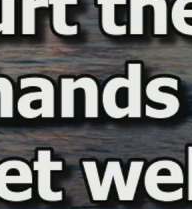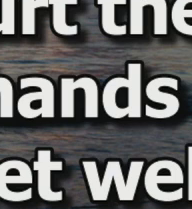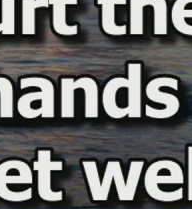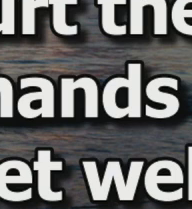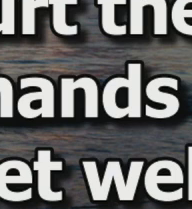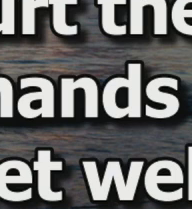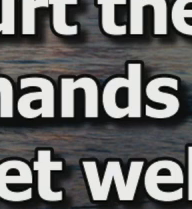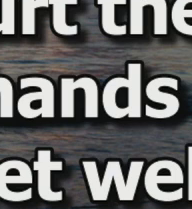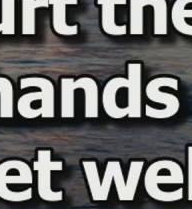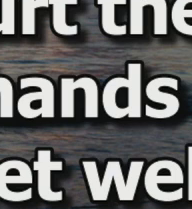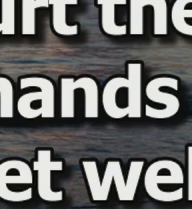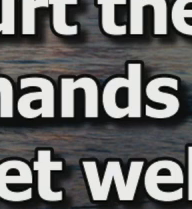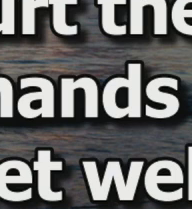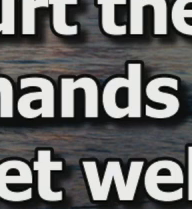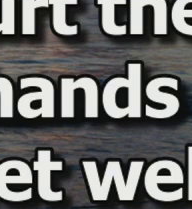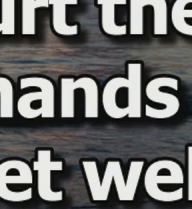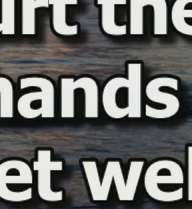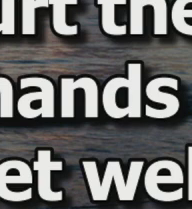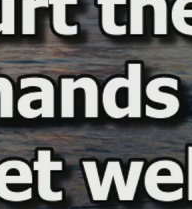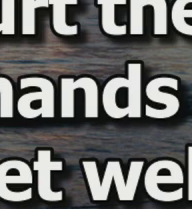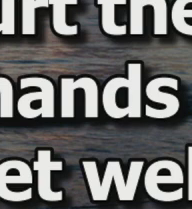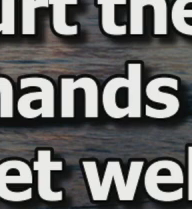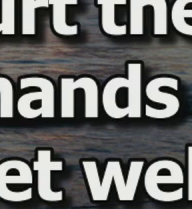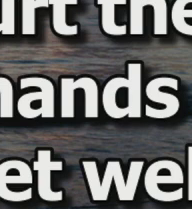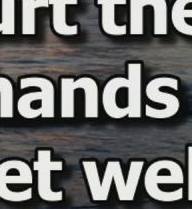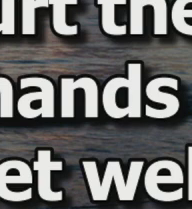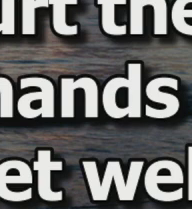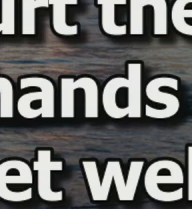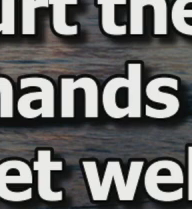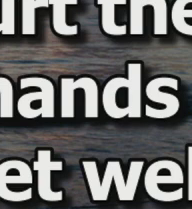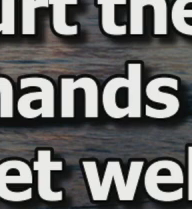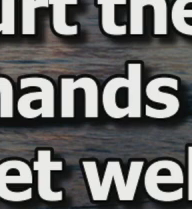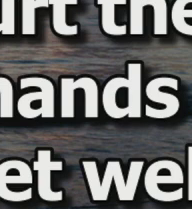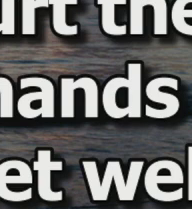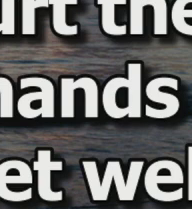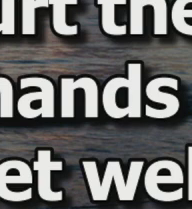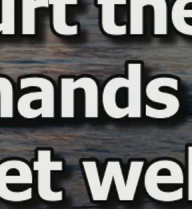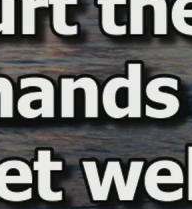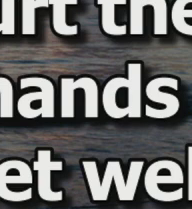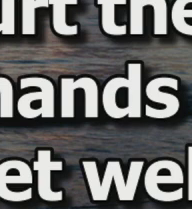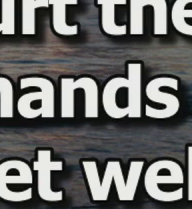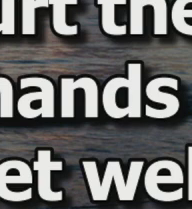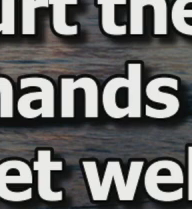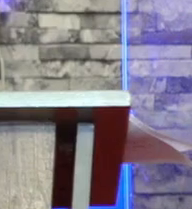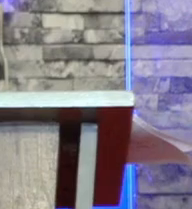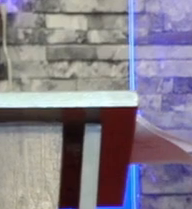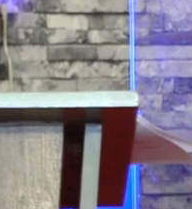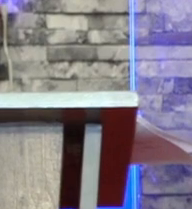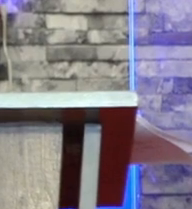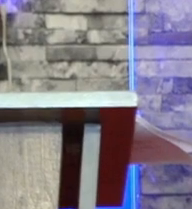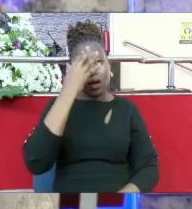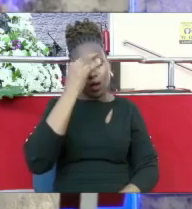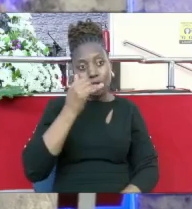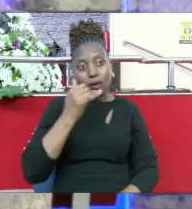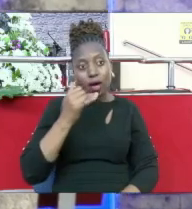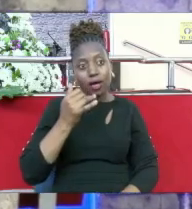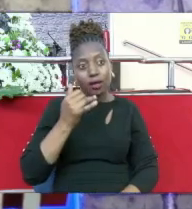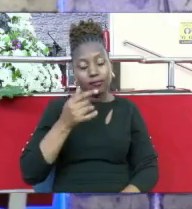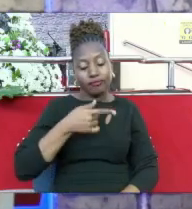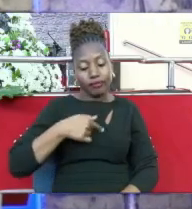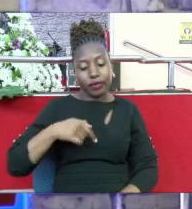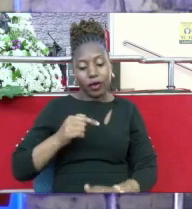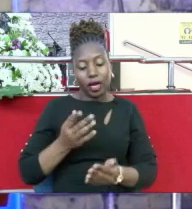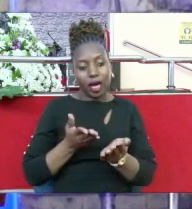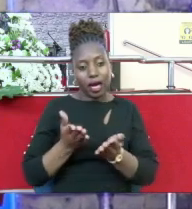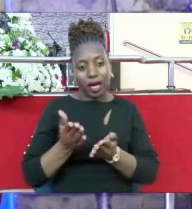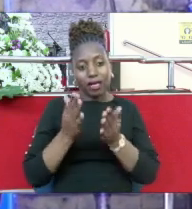Now, Jesus, this is what Jesus entrusted us with. We are stewards. Yesu alituaminia hili mambo